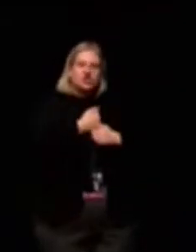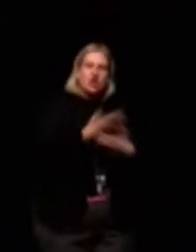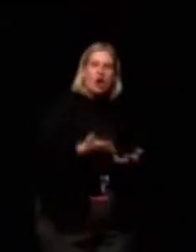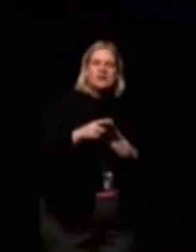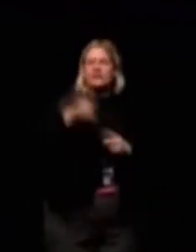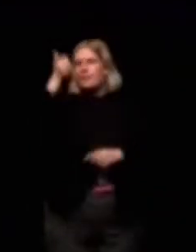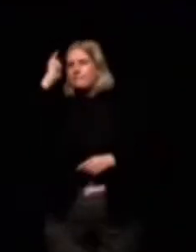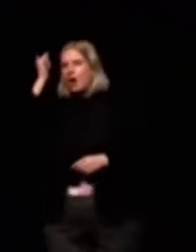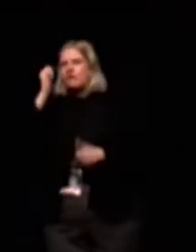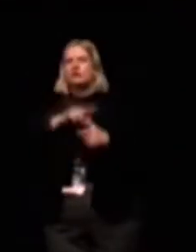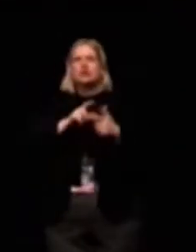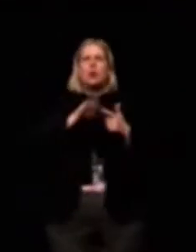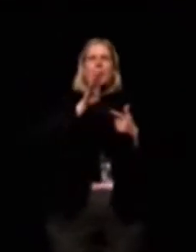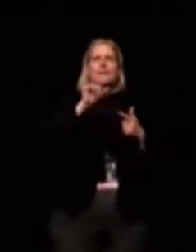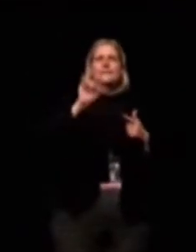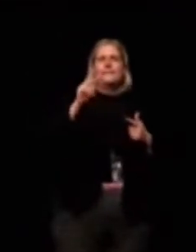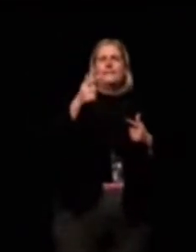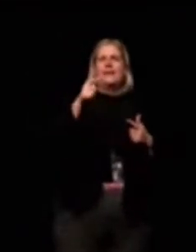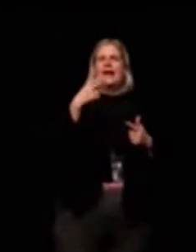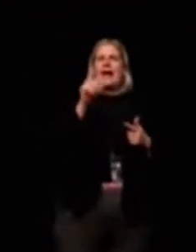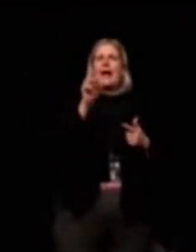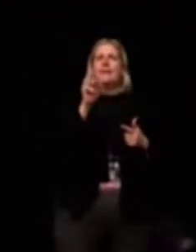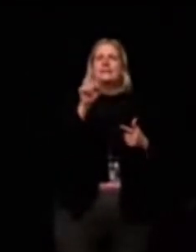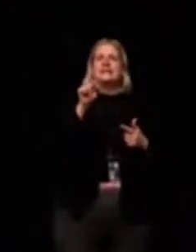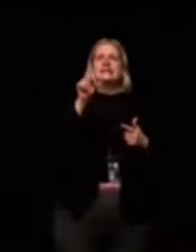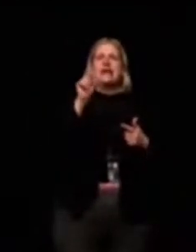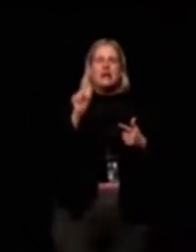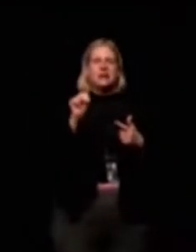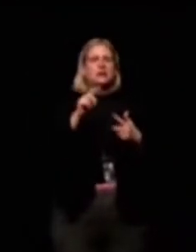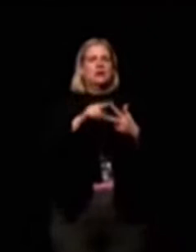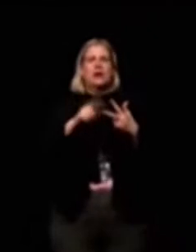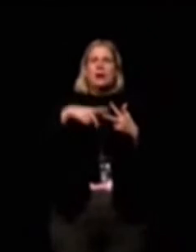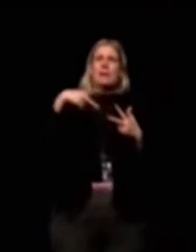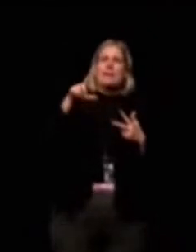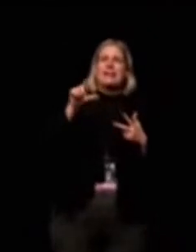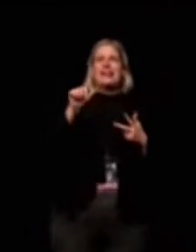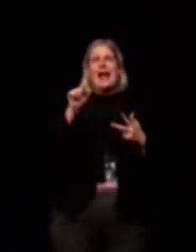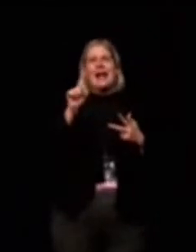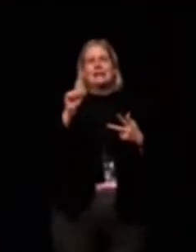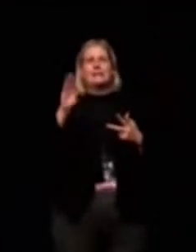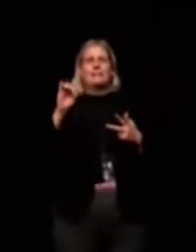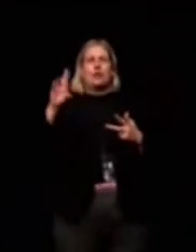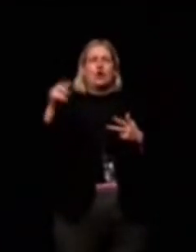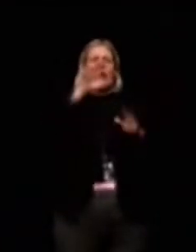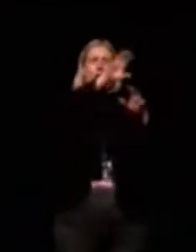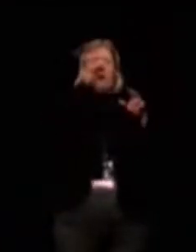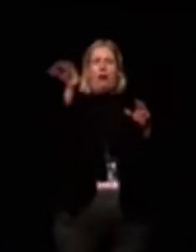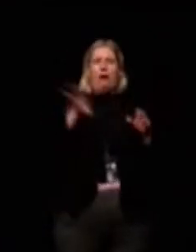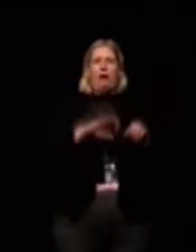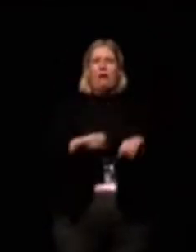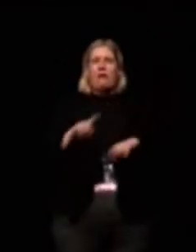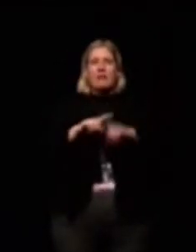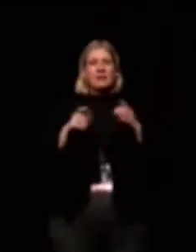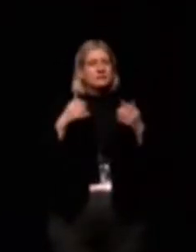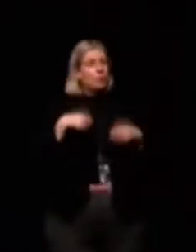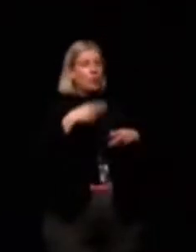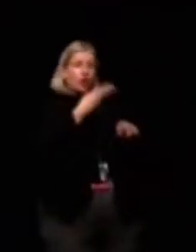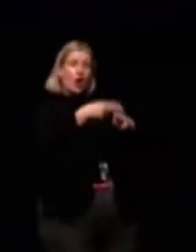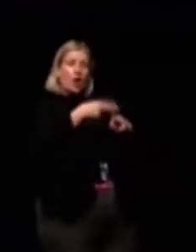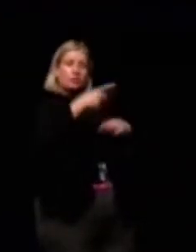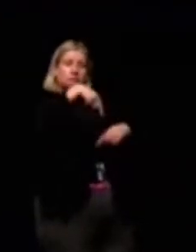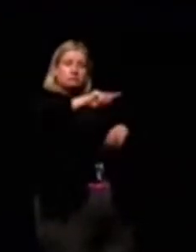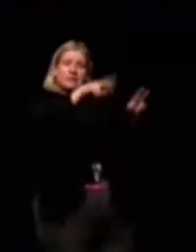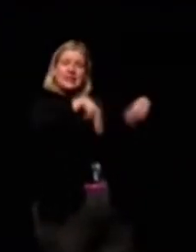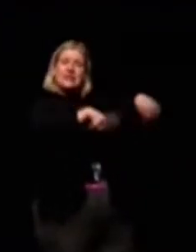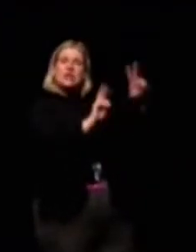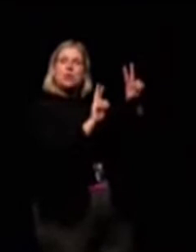Buffalo to Binghamton to Plattsburgh. We called them heroes, yet they still feel they're being ignored. I saw it in the eyes of